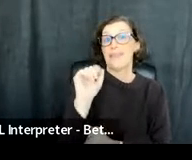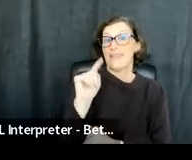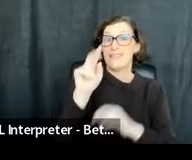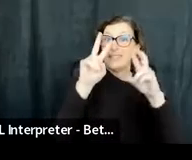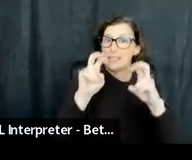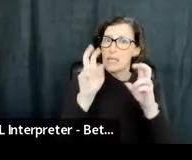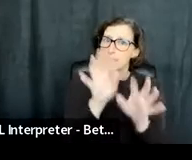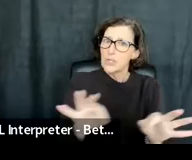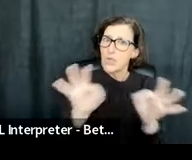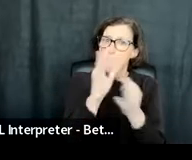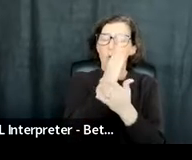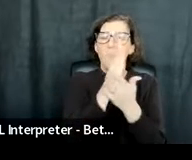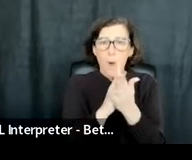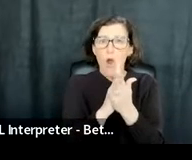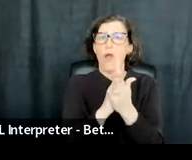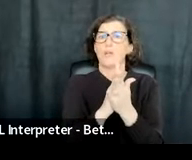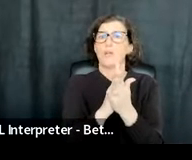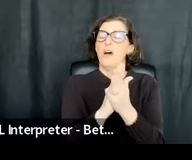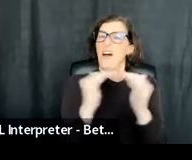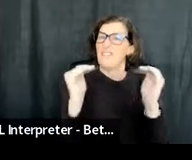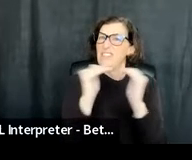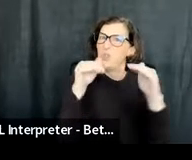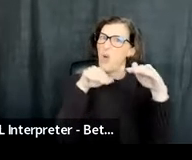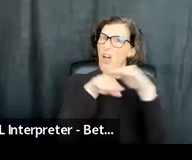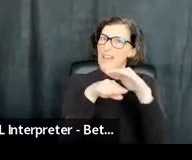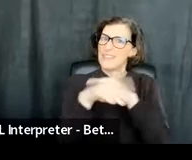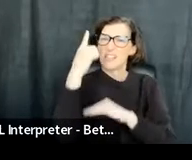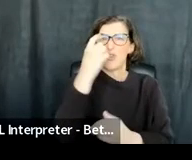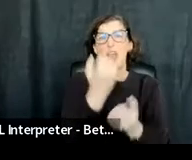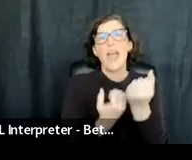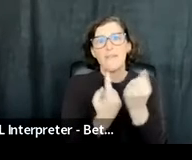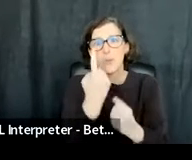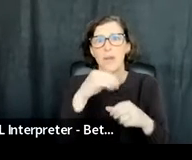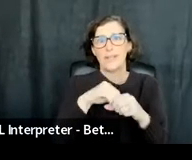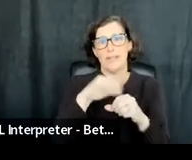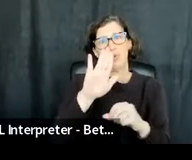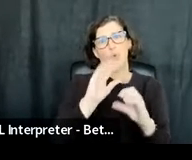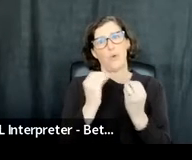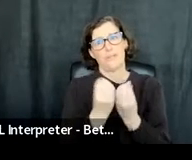is a critical part of equal access for everyone in the organization.